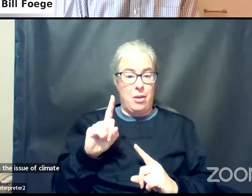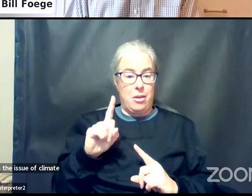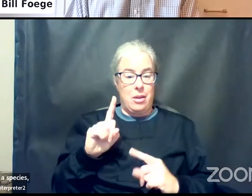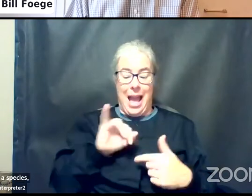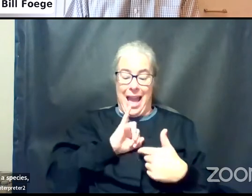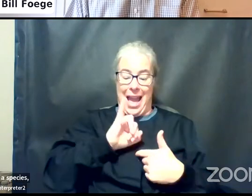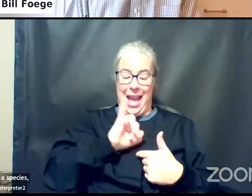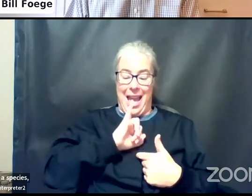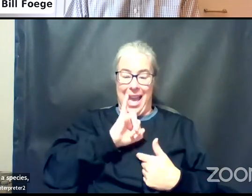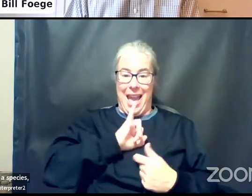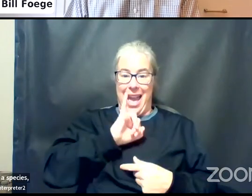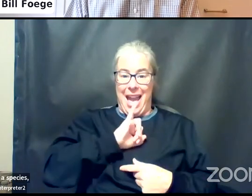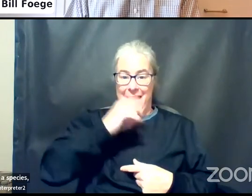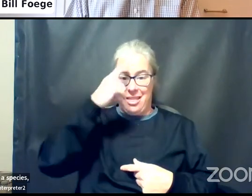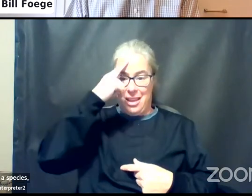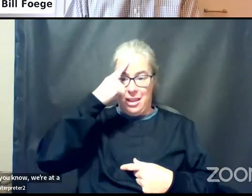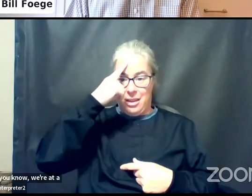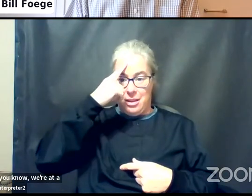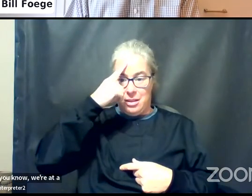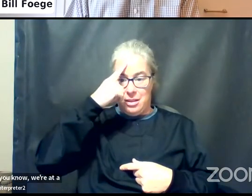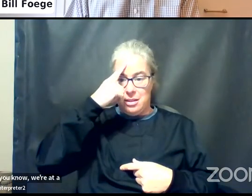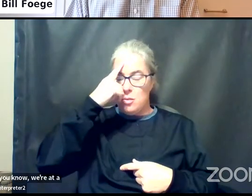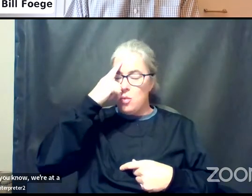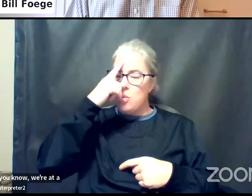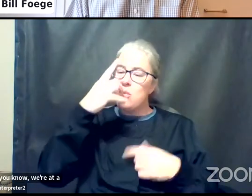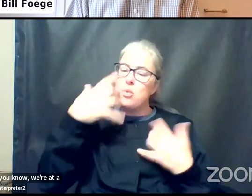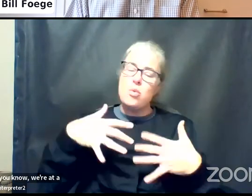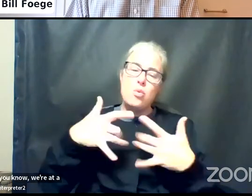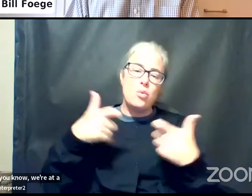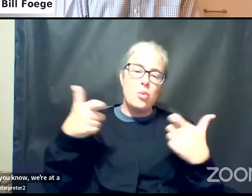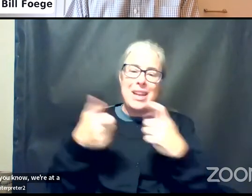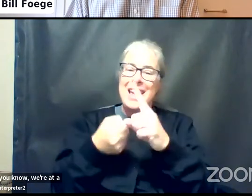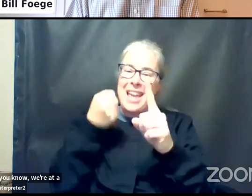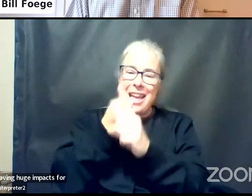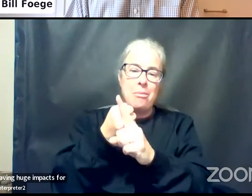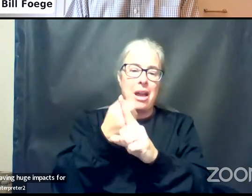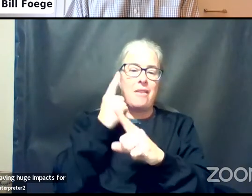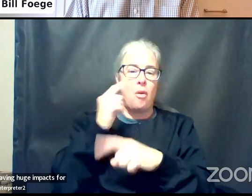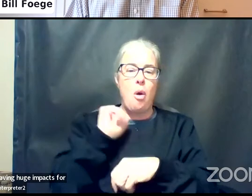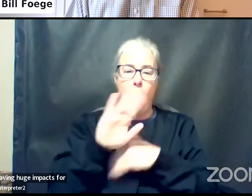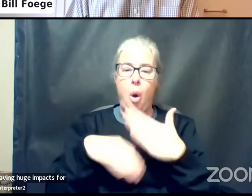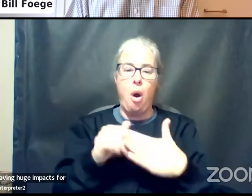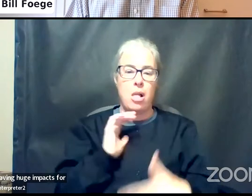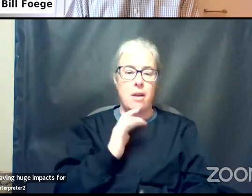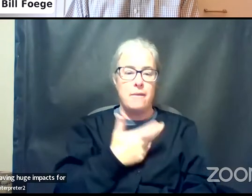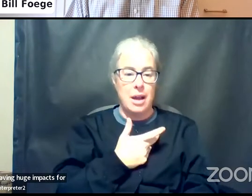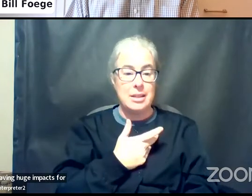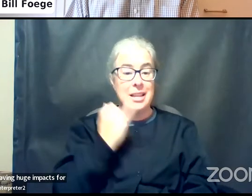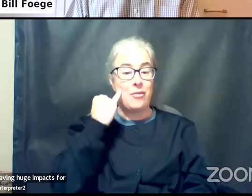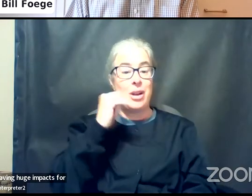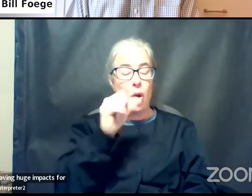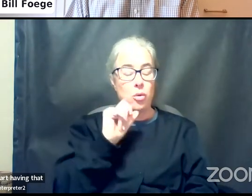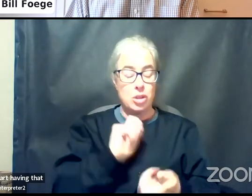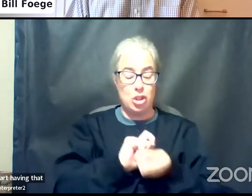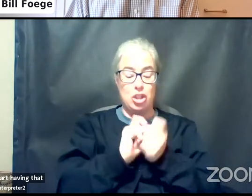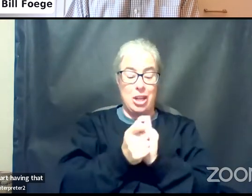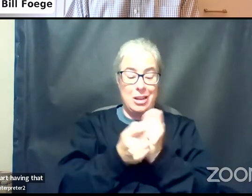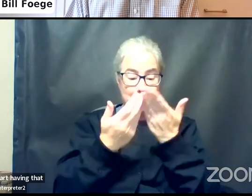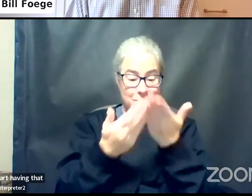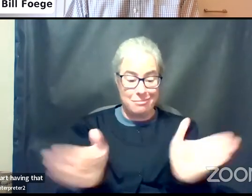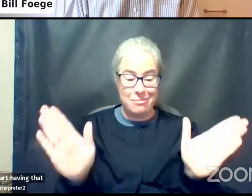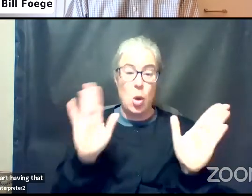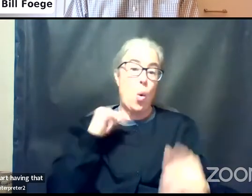thinking of is having huge impacts for all of us and unless we start having that we mindset